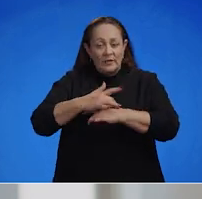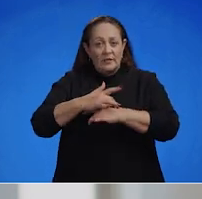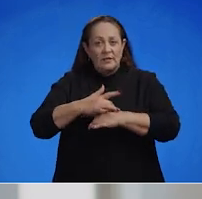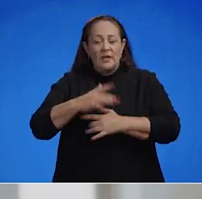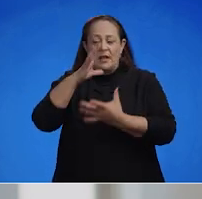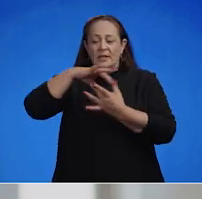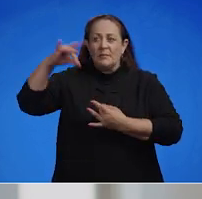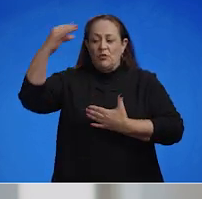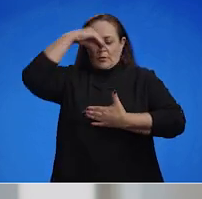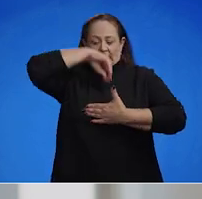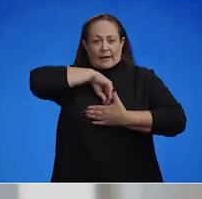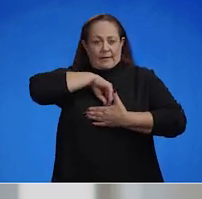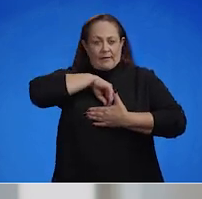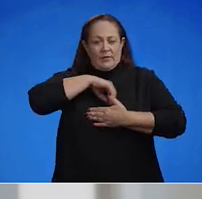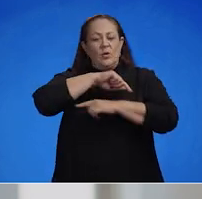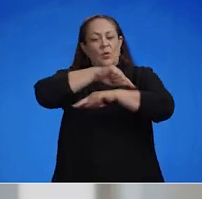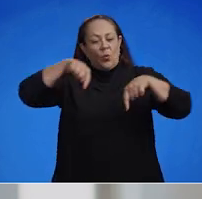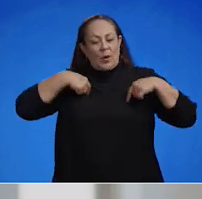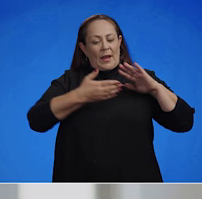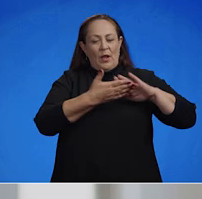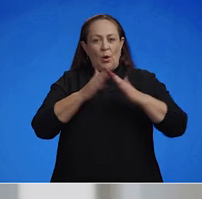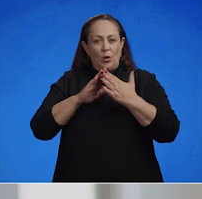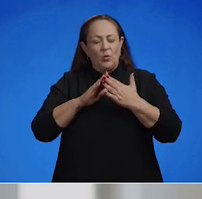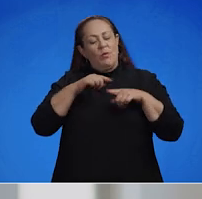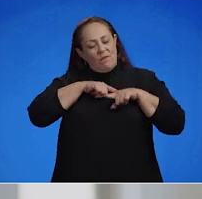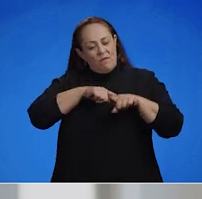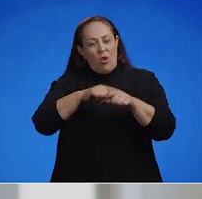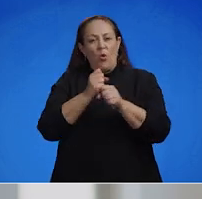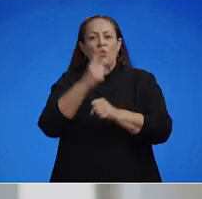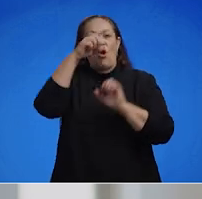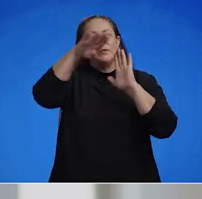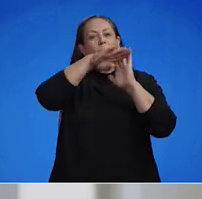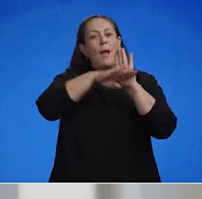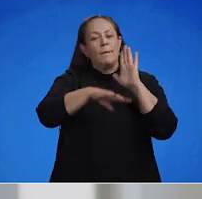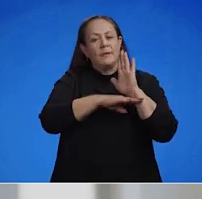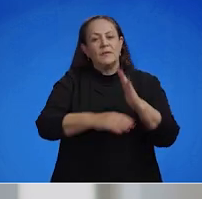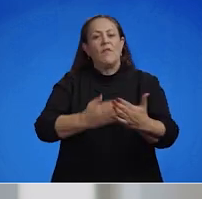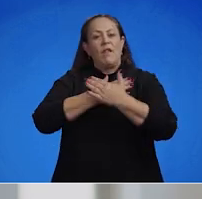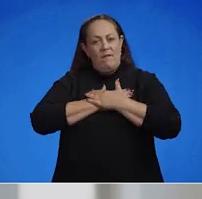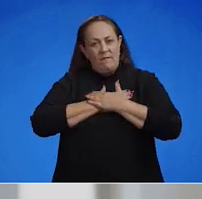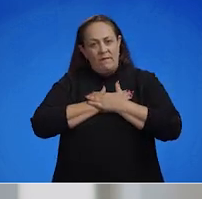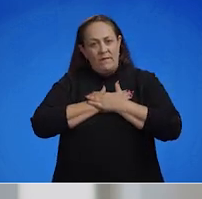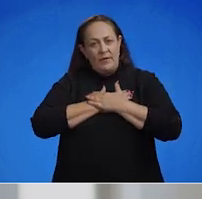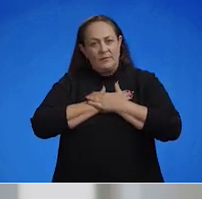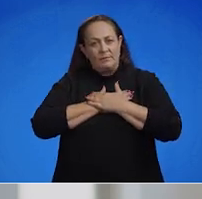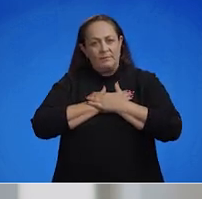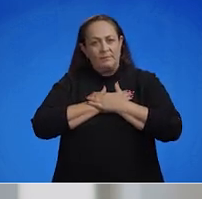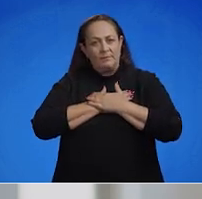and moved by the Spirit, this community will live out God's commandment to love.